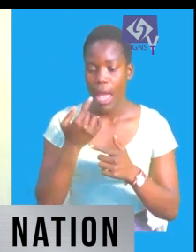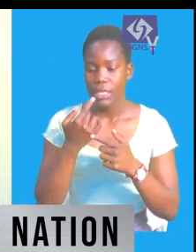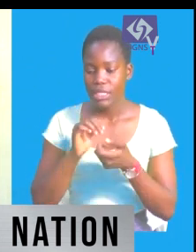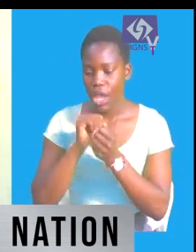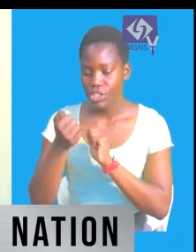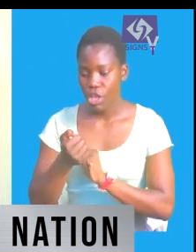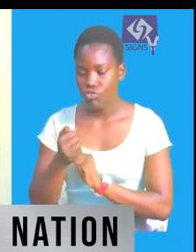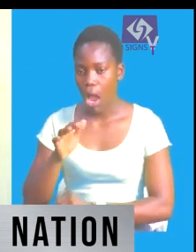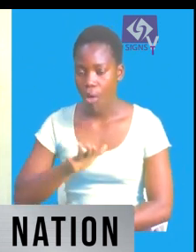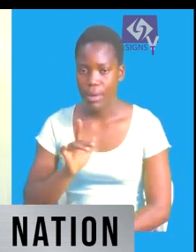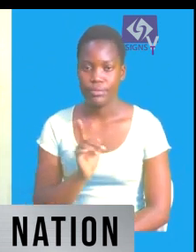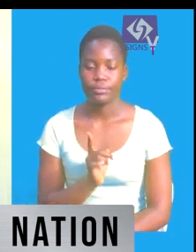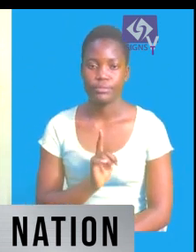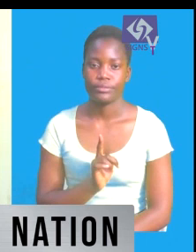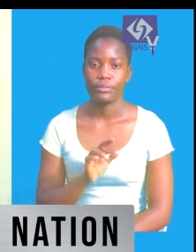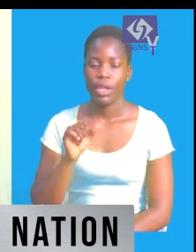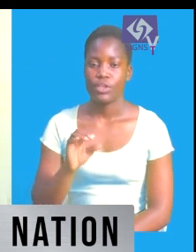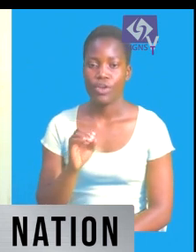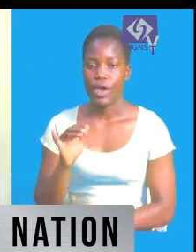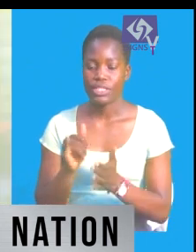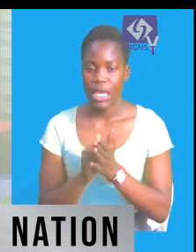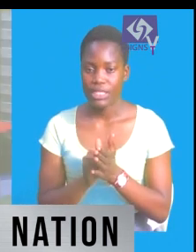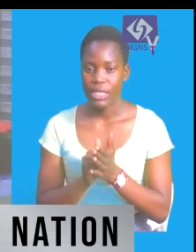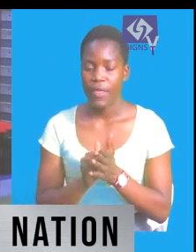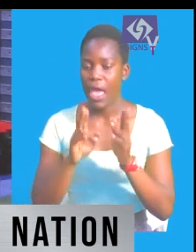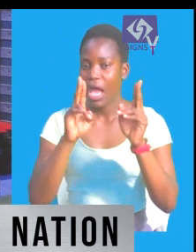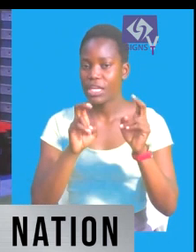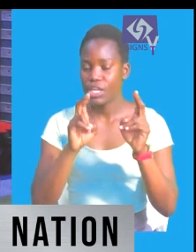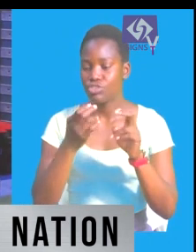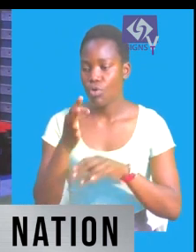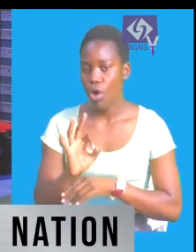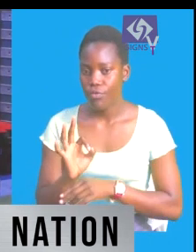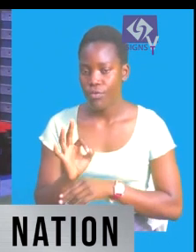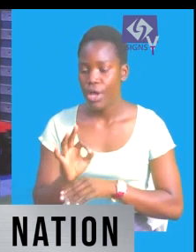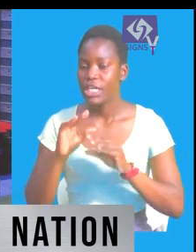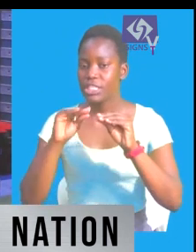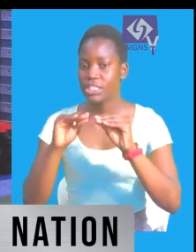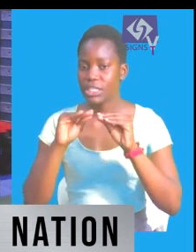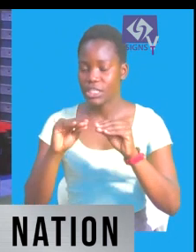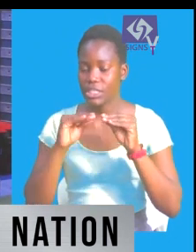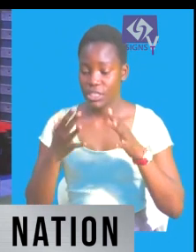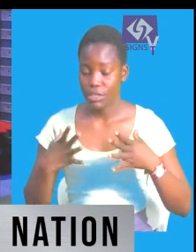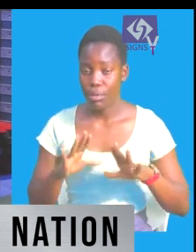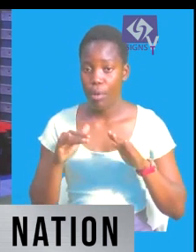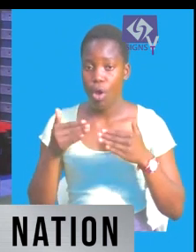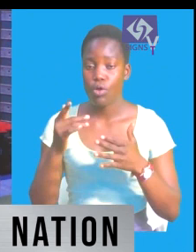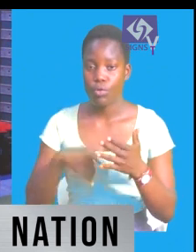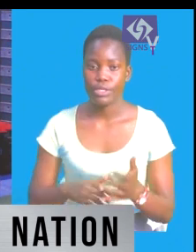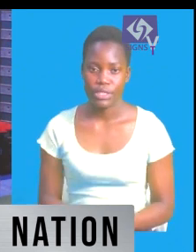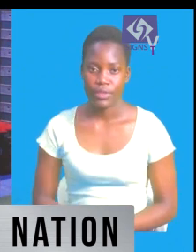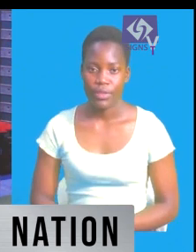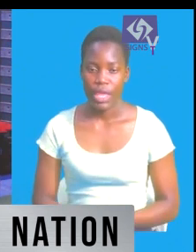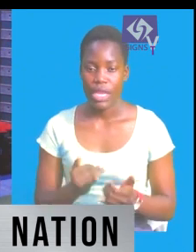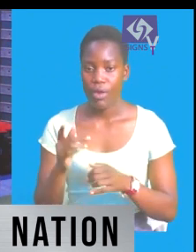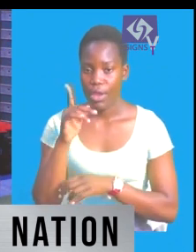woman or anything. Yeah. Yeah, so is it an issue of proper education of the masses? And Well, we are